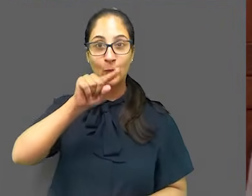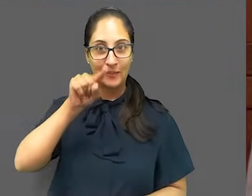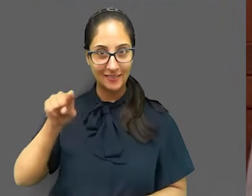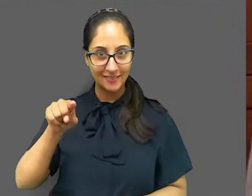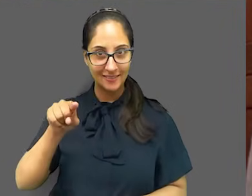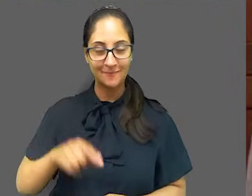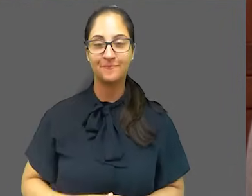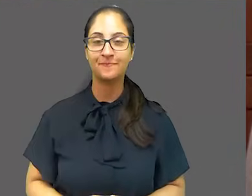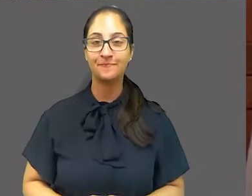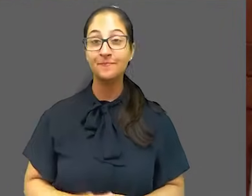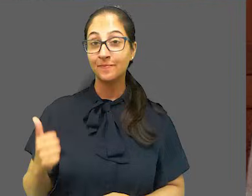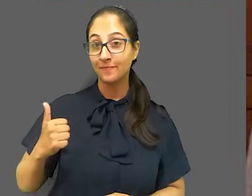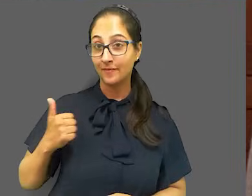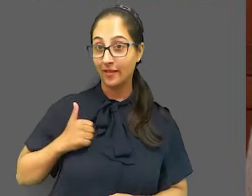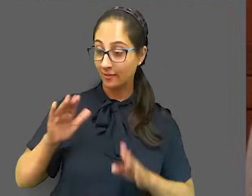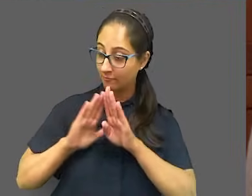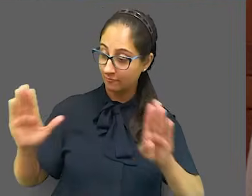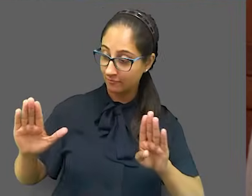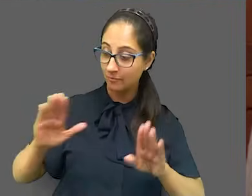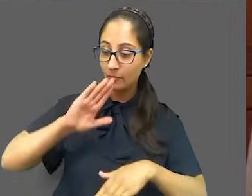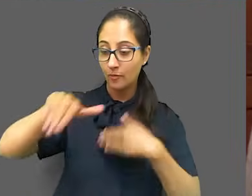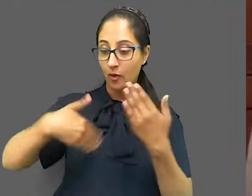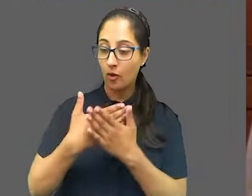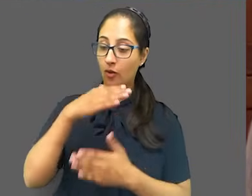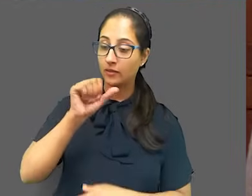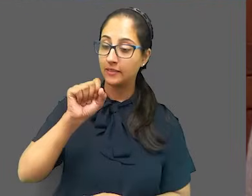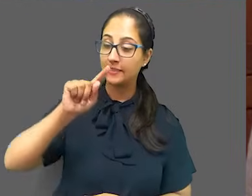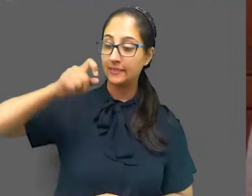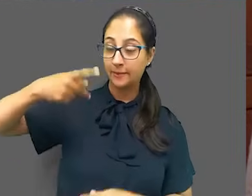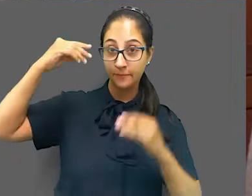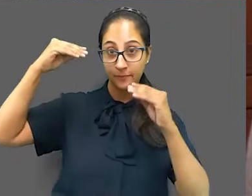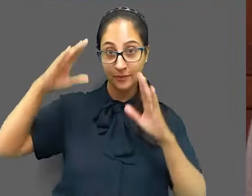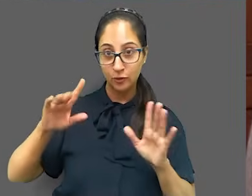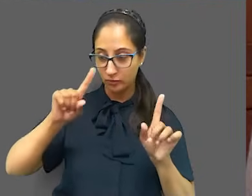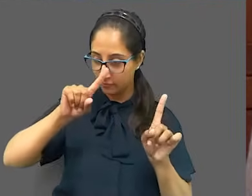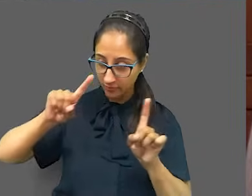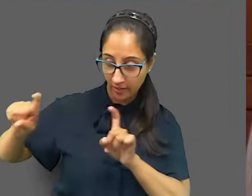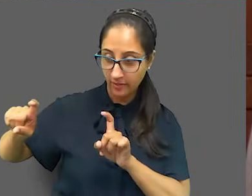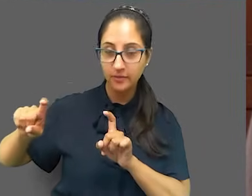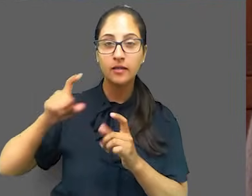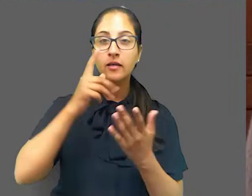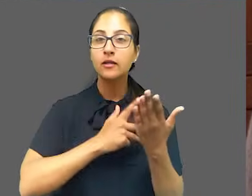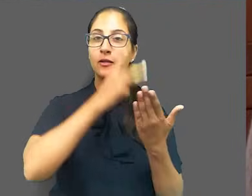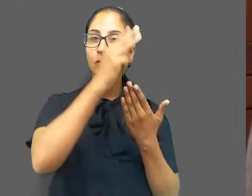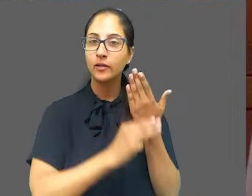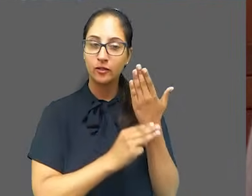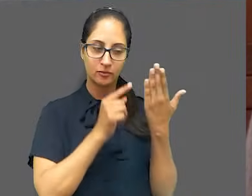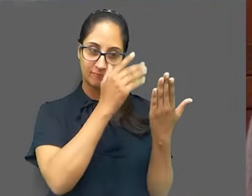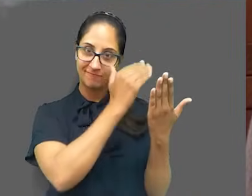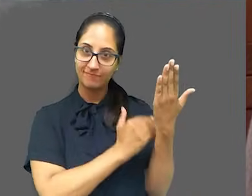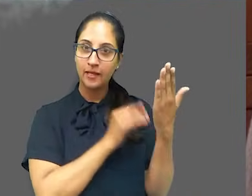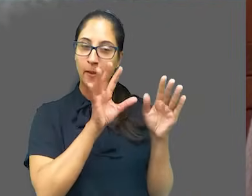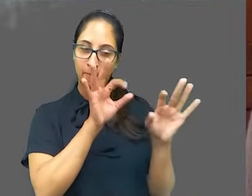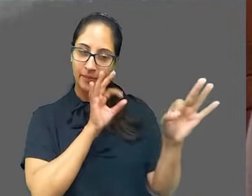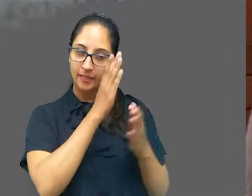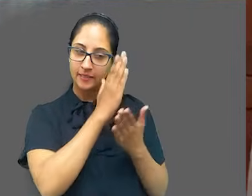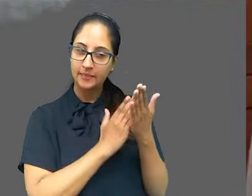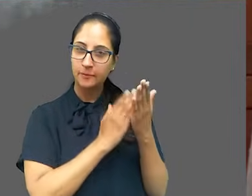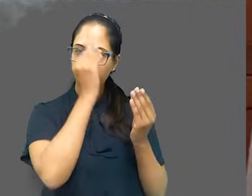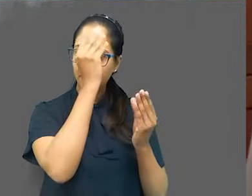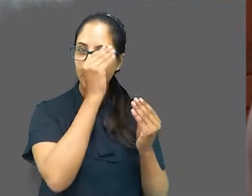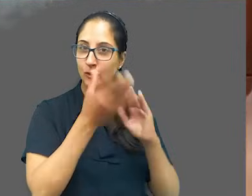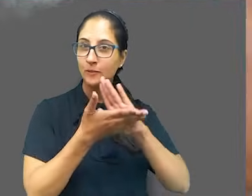Kahoot quiz. What we did is we asked our STEP teachers from across the country to look at their favorite passages of the curriculum and